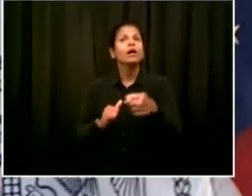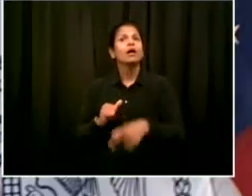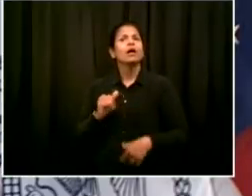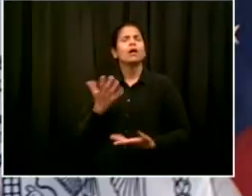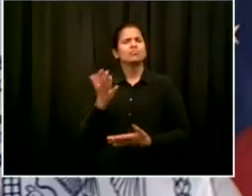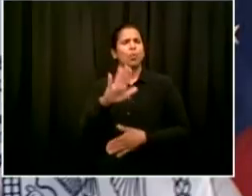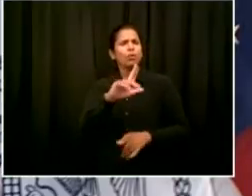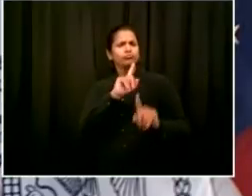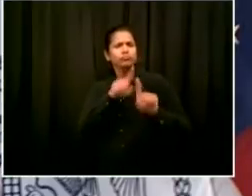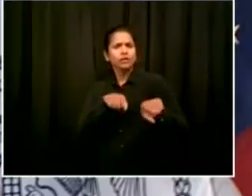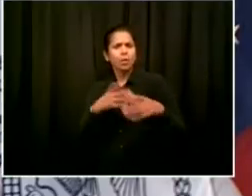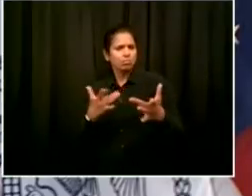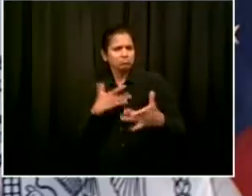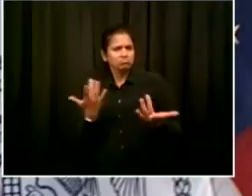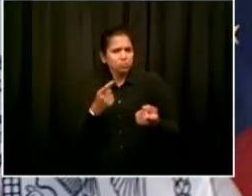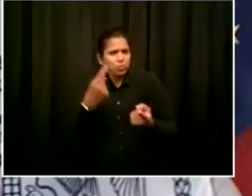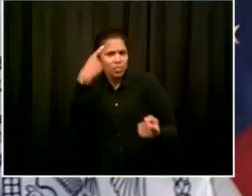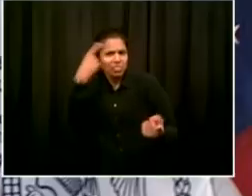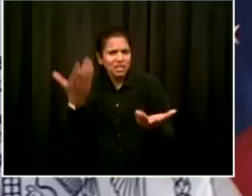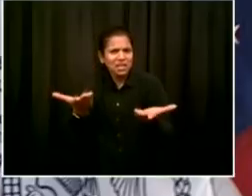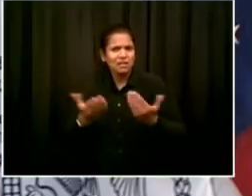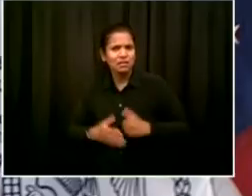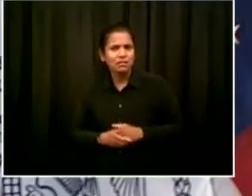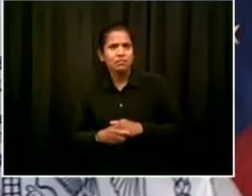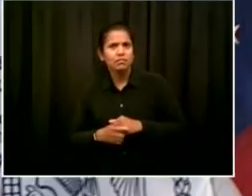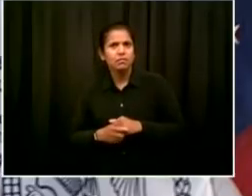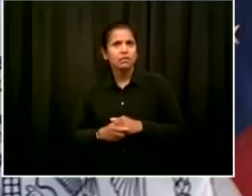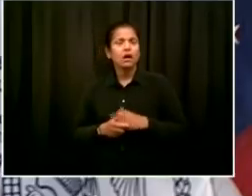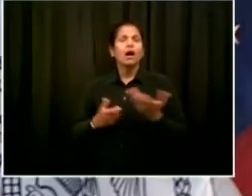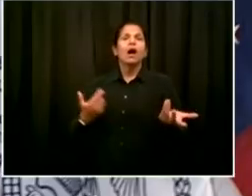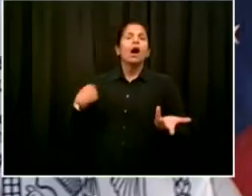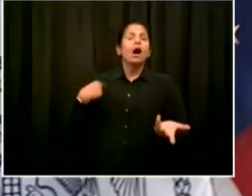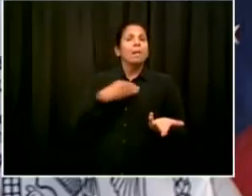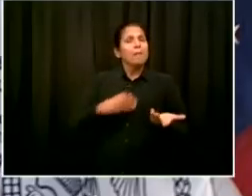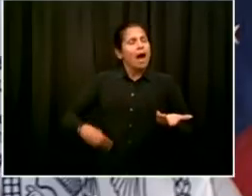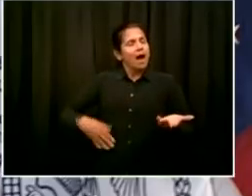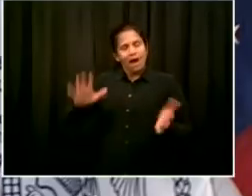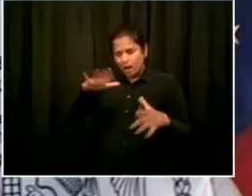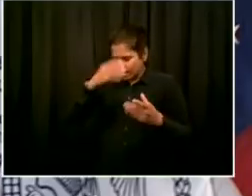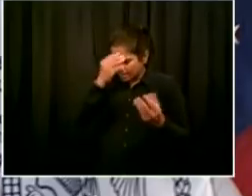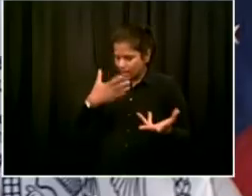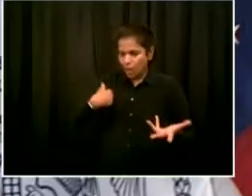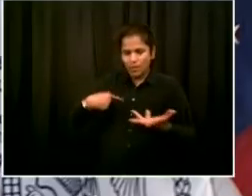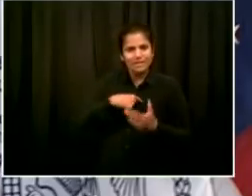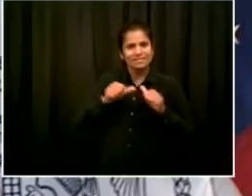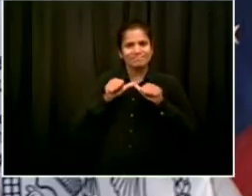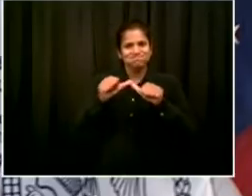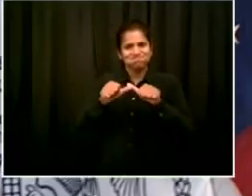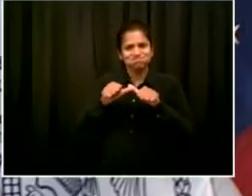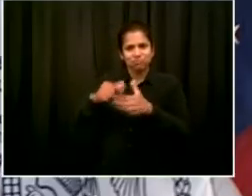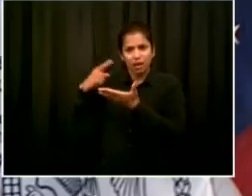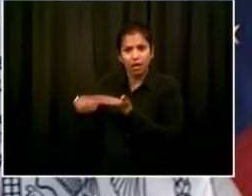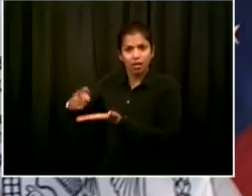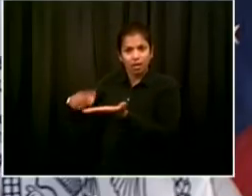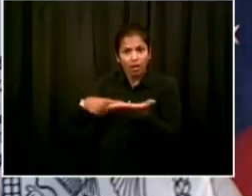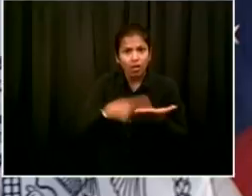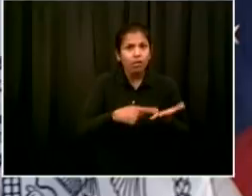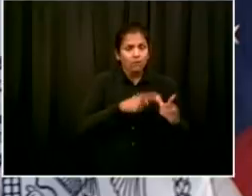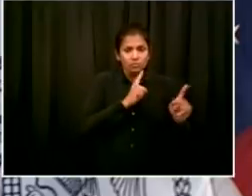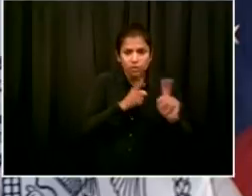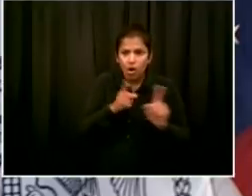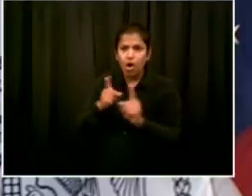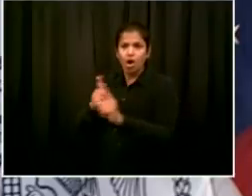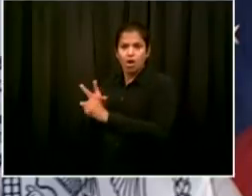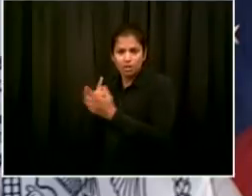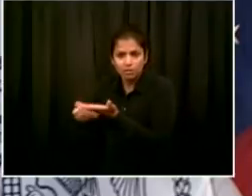literally daily. It's the most extensive approach in the country in terms of protecting health and safety. What I announced